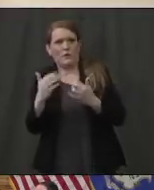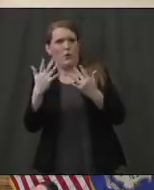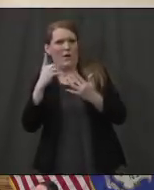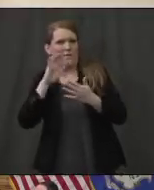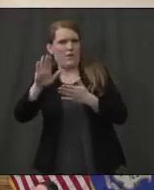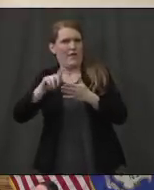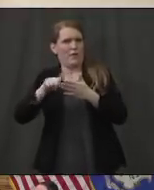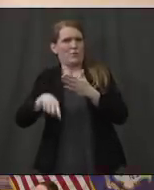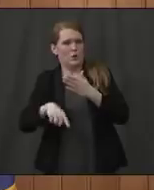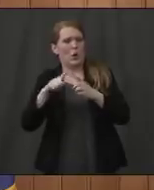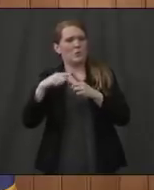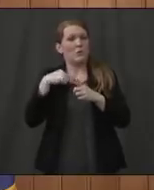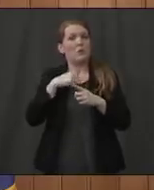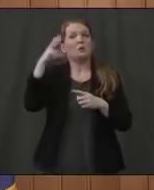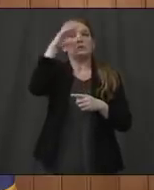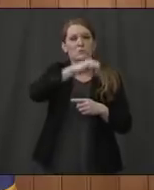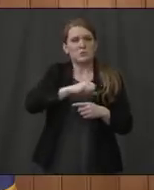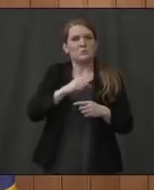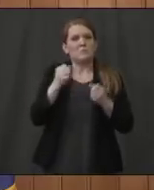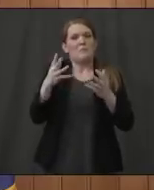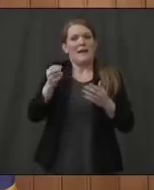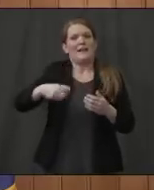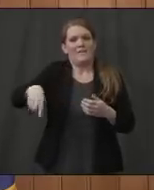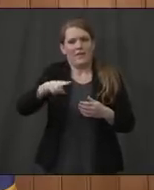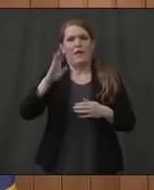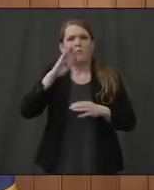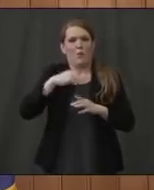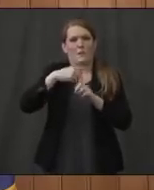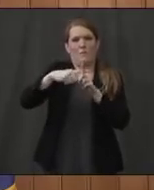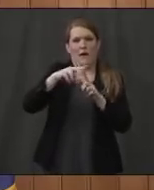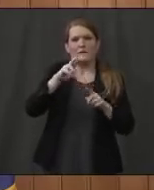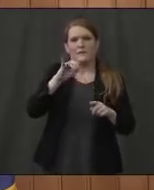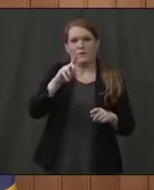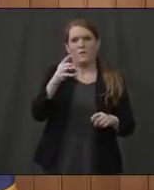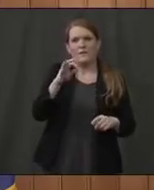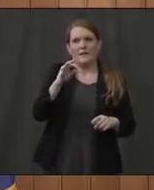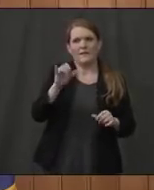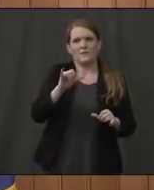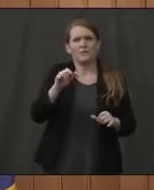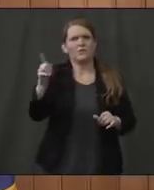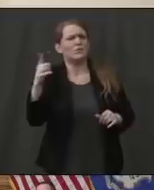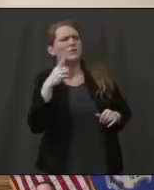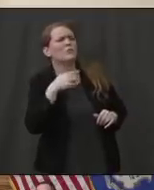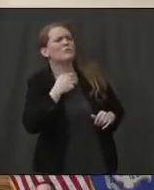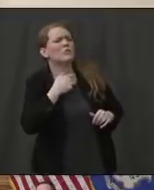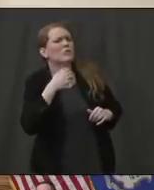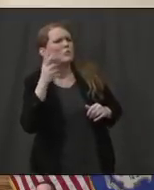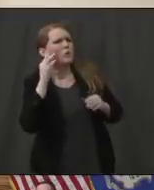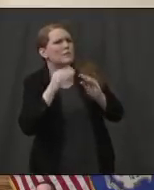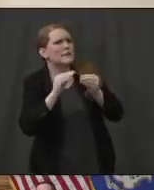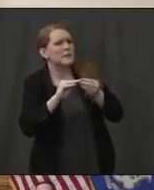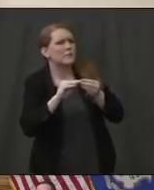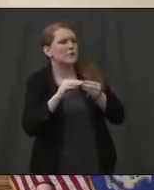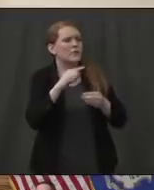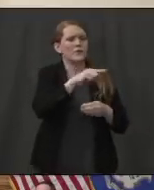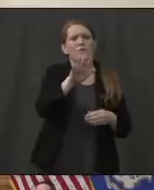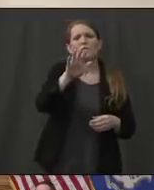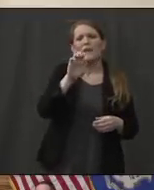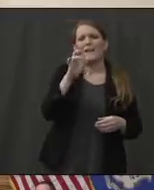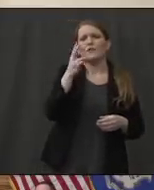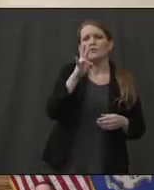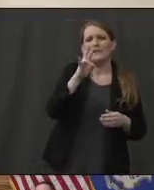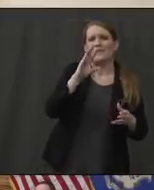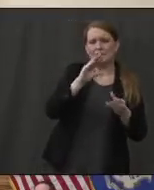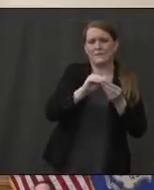but we presume that a good proportion of them will be positive. And then, I didn't catch the number, sorry. 517. And do you